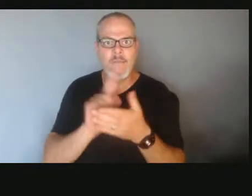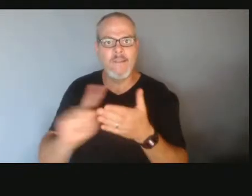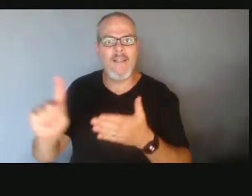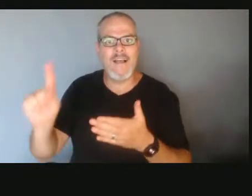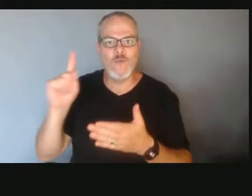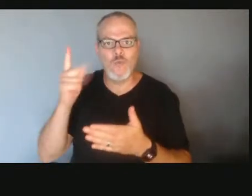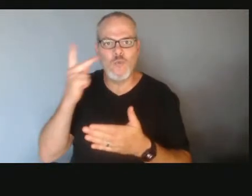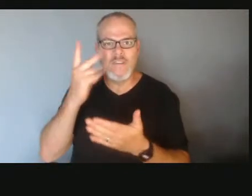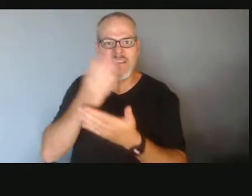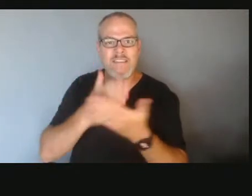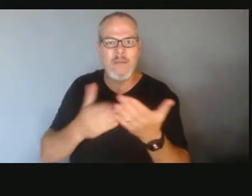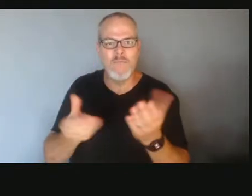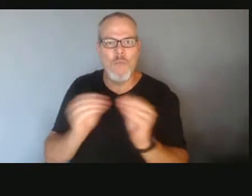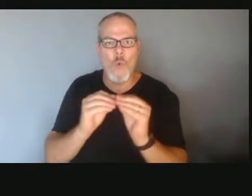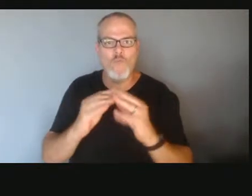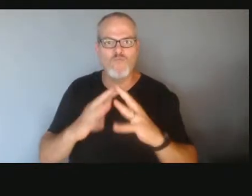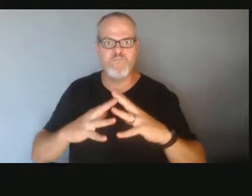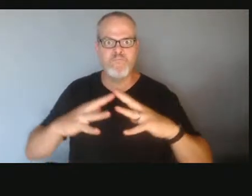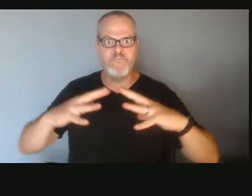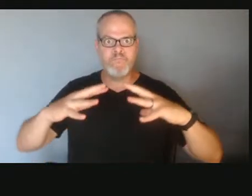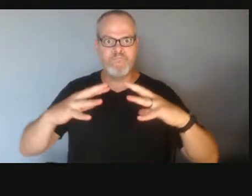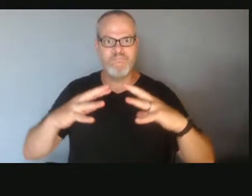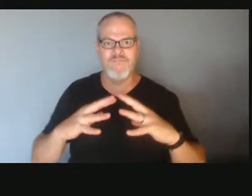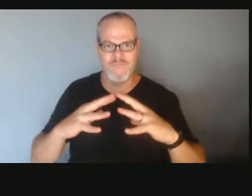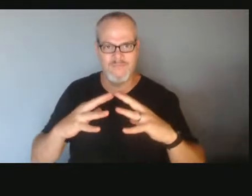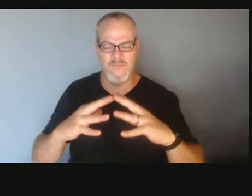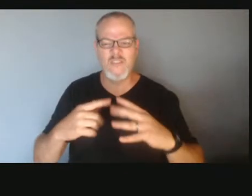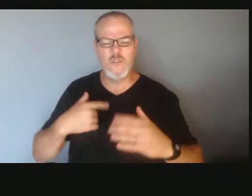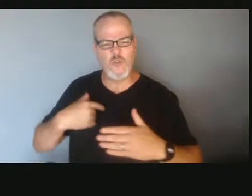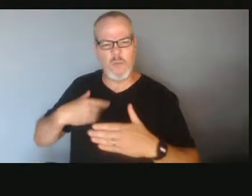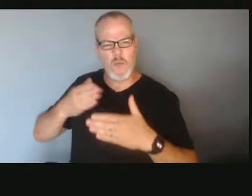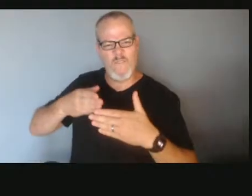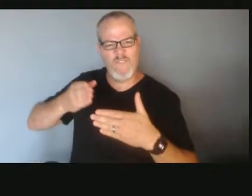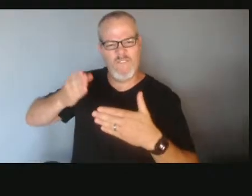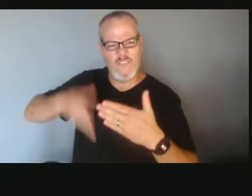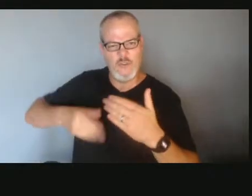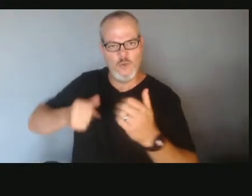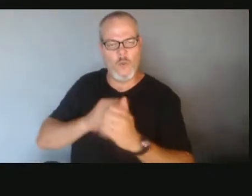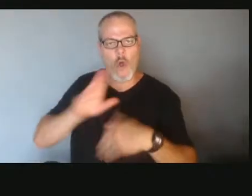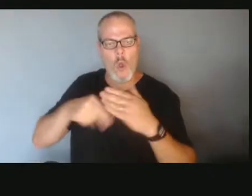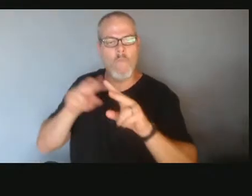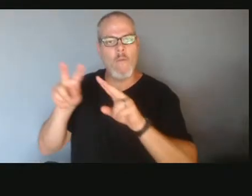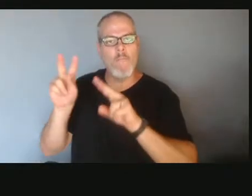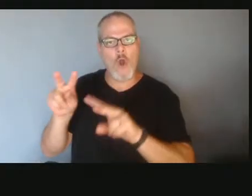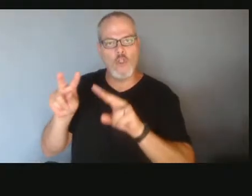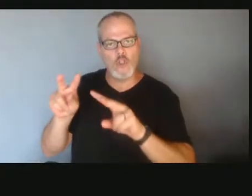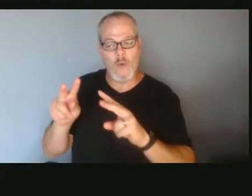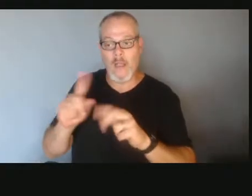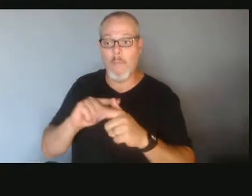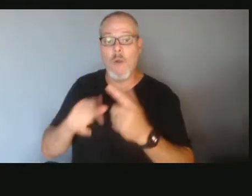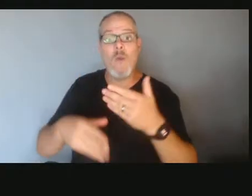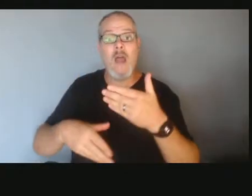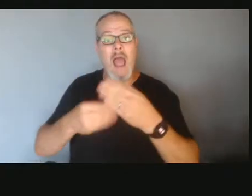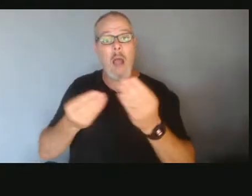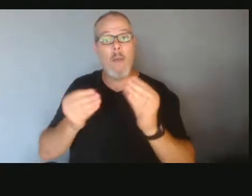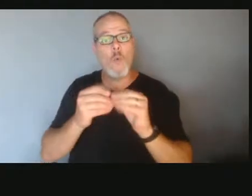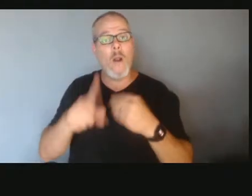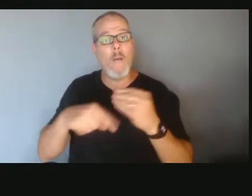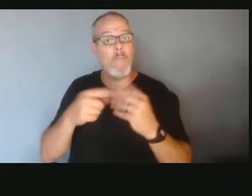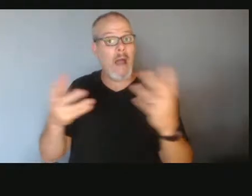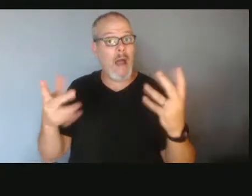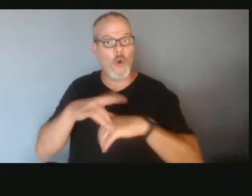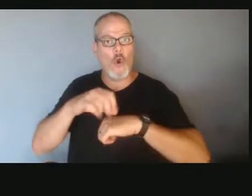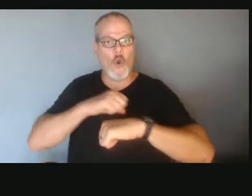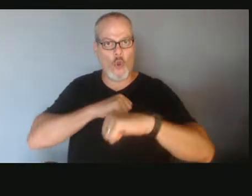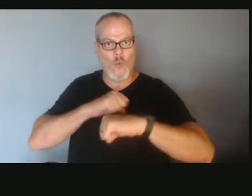occurring as well. So we'll wrap up our monitoring there and just add a little bit more on the earthquakes. So let me